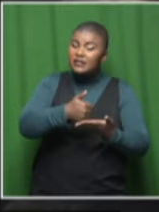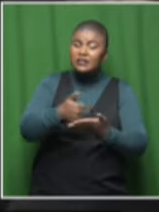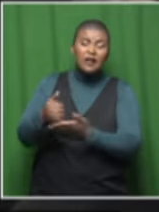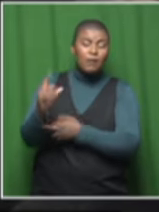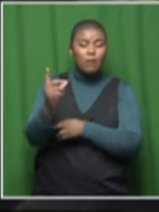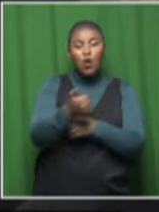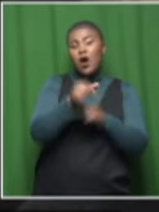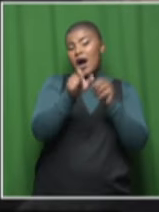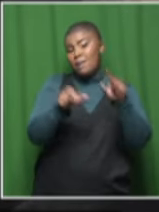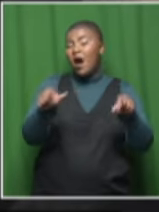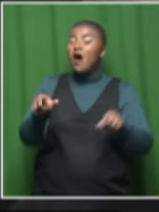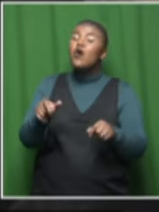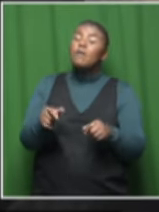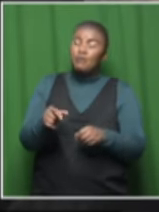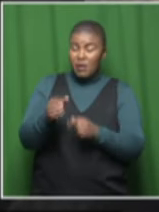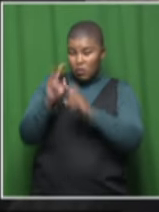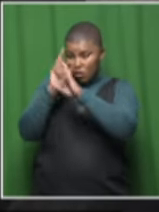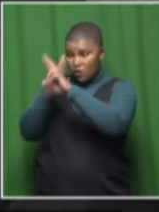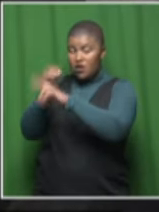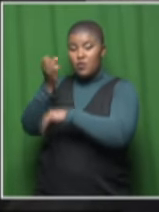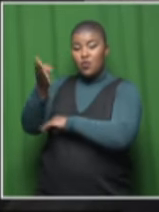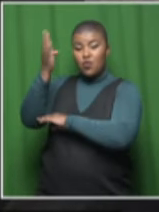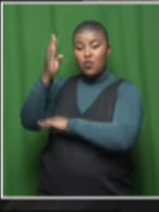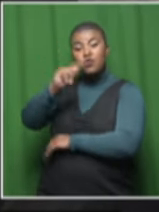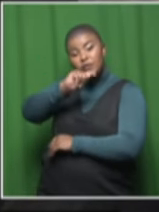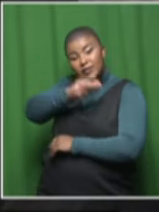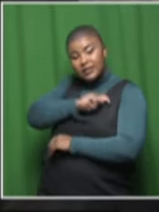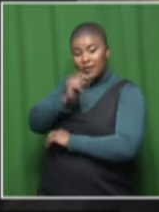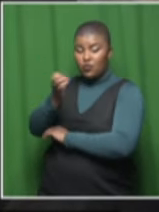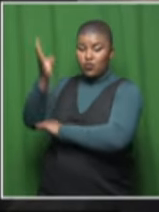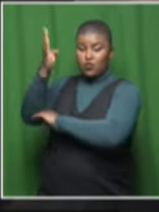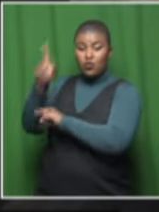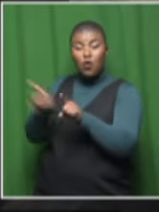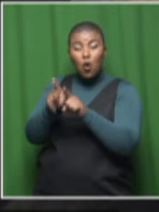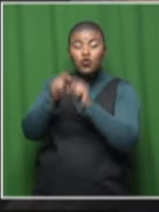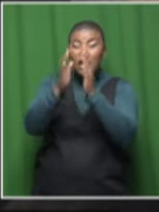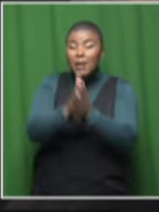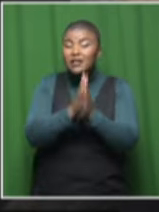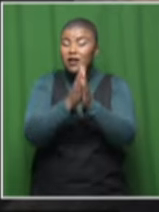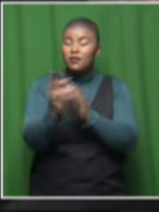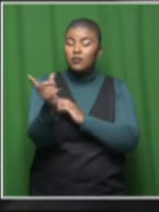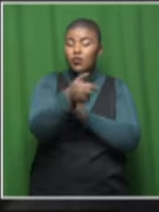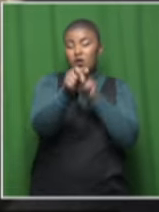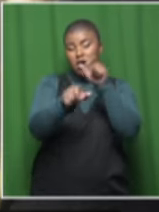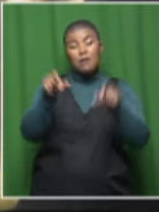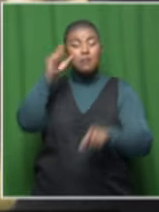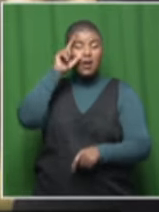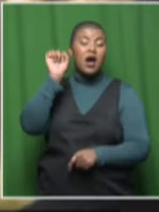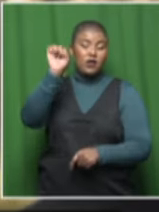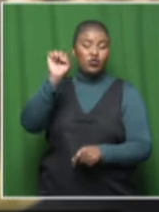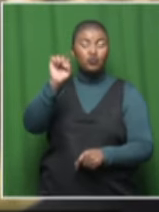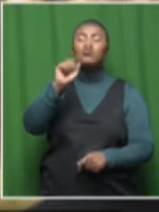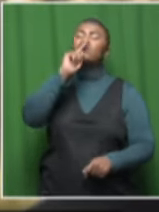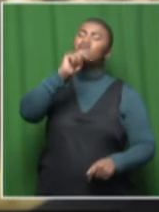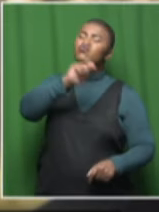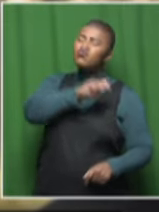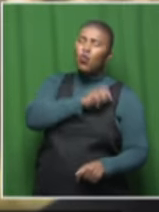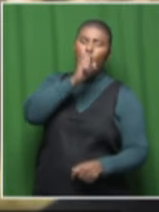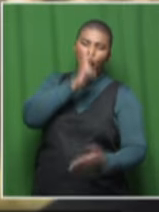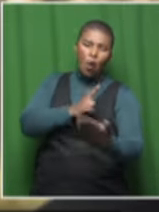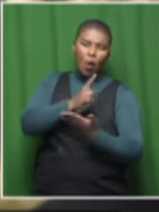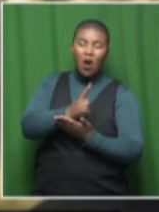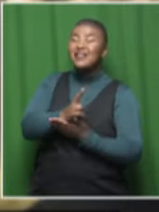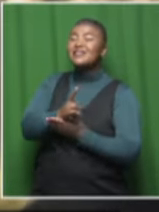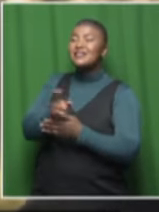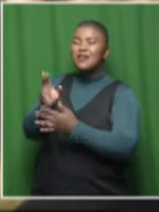esaba uNkulunkulu, ethembele kuNkulunkulu, futhi ebanxusela abantu bakaNkulunkulu, futhi abathandazela emi kulelo qiniso